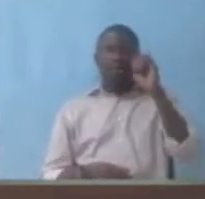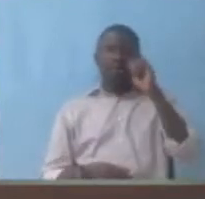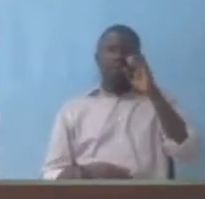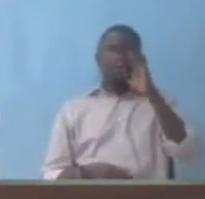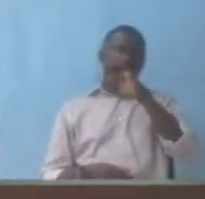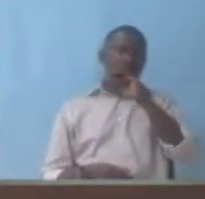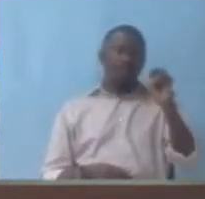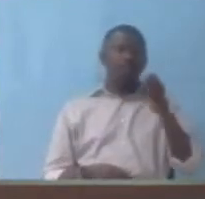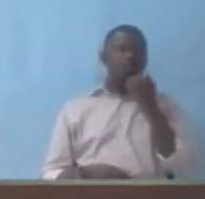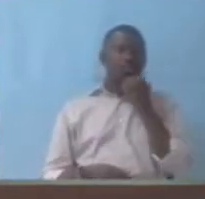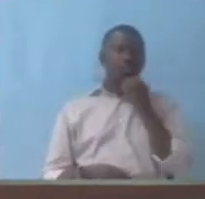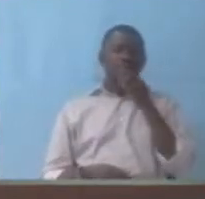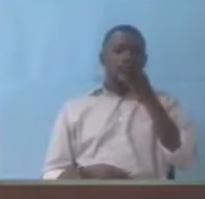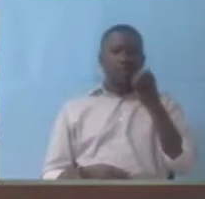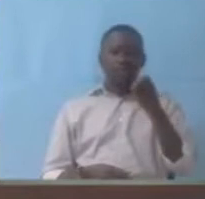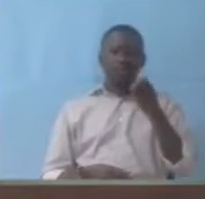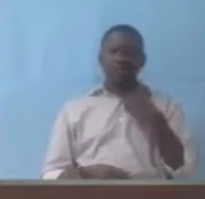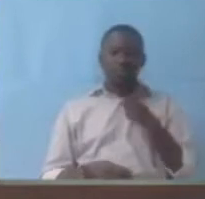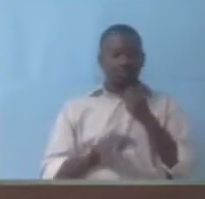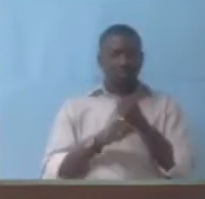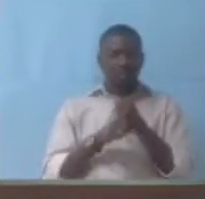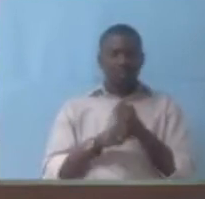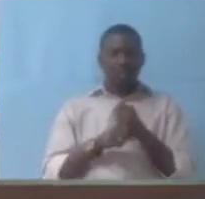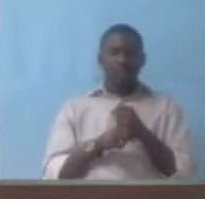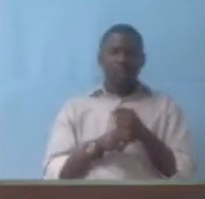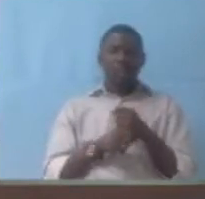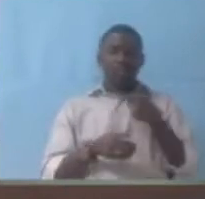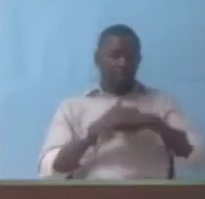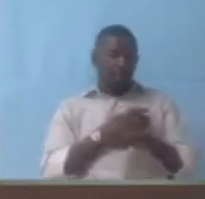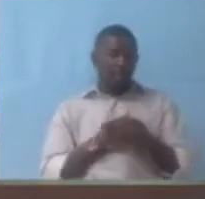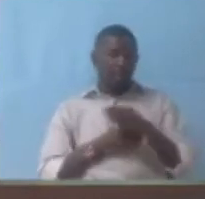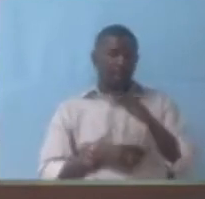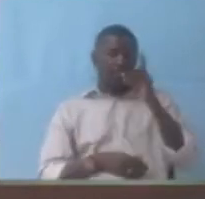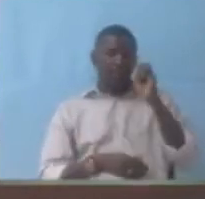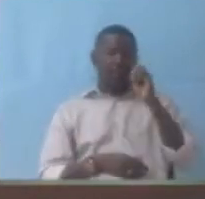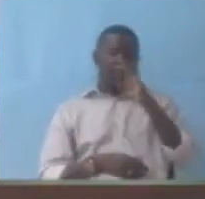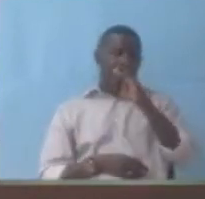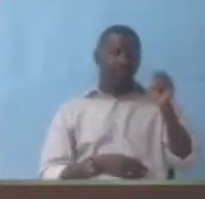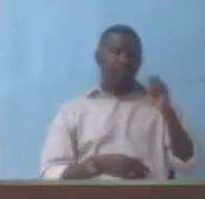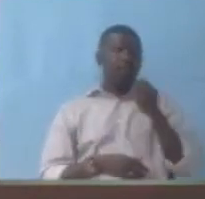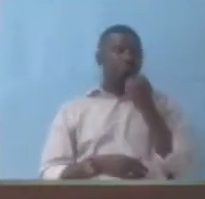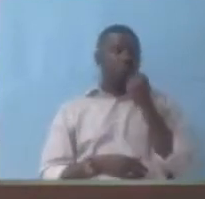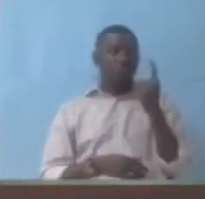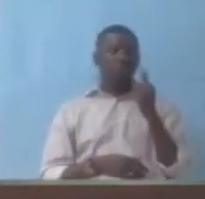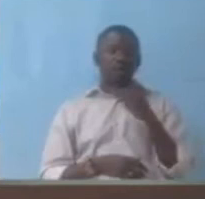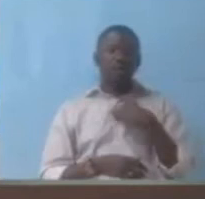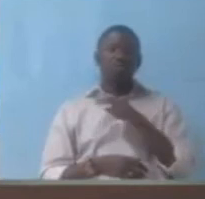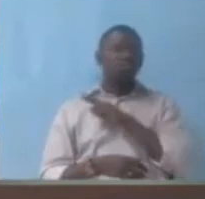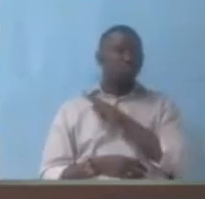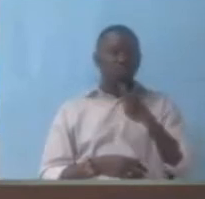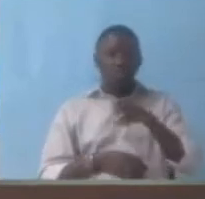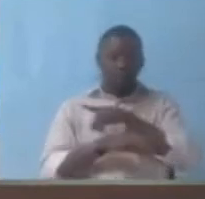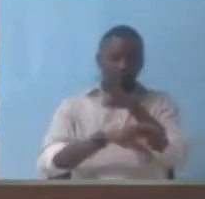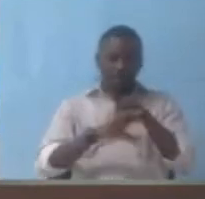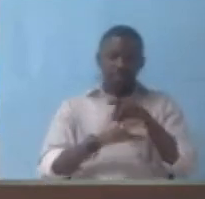30 was promulgated, in decree number one, there was no place for human rights anyway. La talako